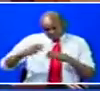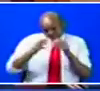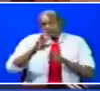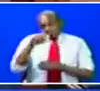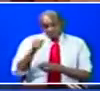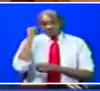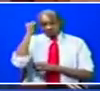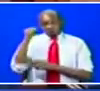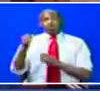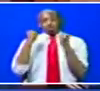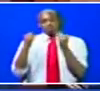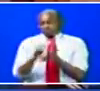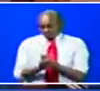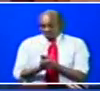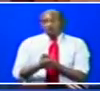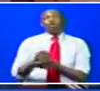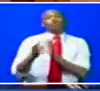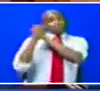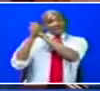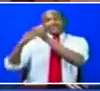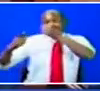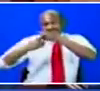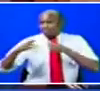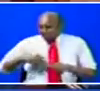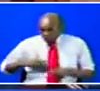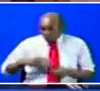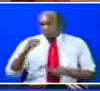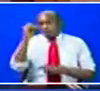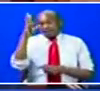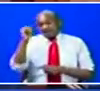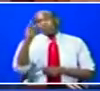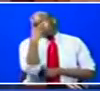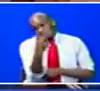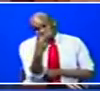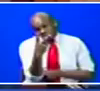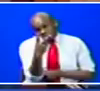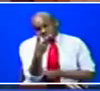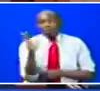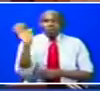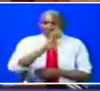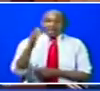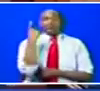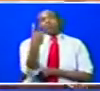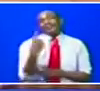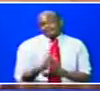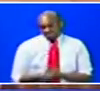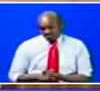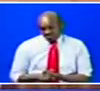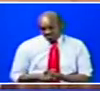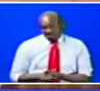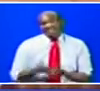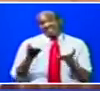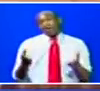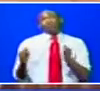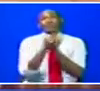on the party strength, Jubilee will have 6 slots, ODM will have 2 slots, and Wiper will have 1 slot. Together